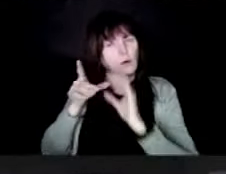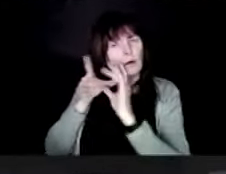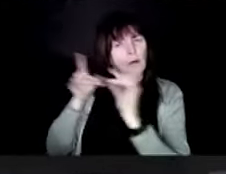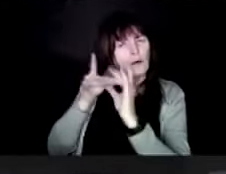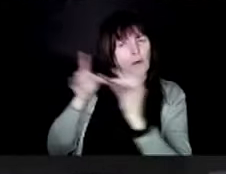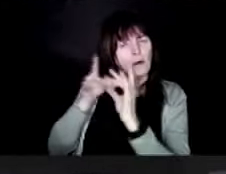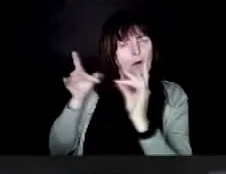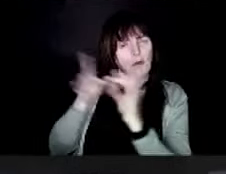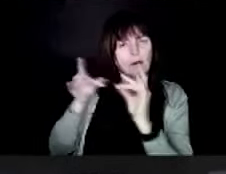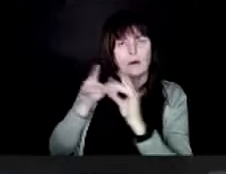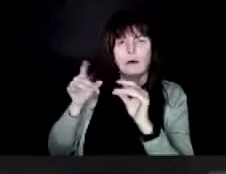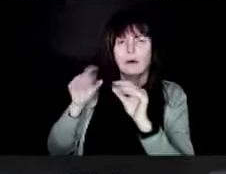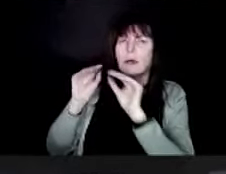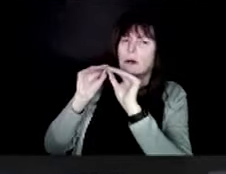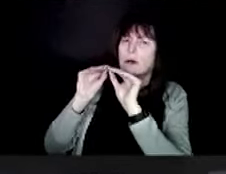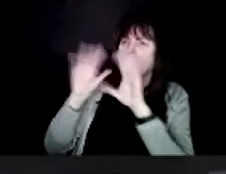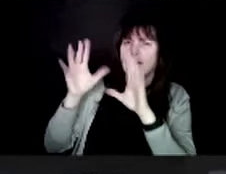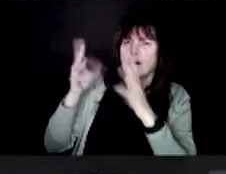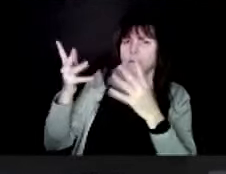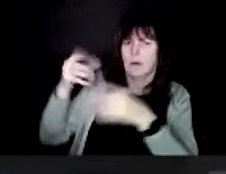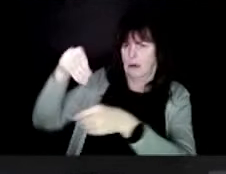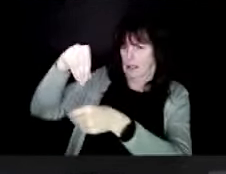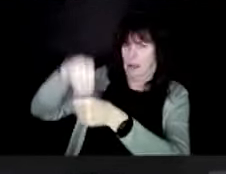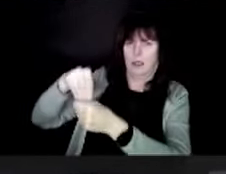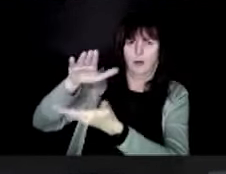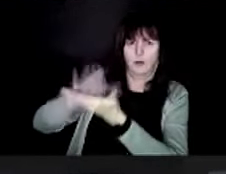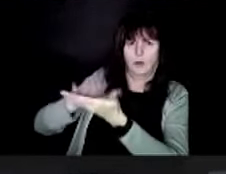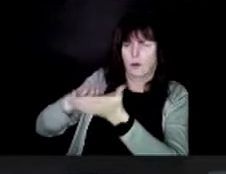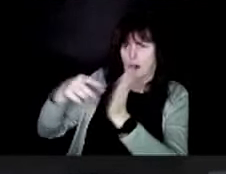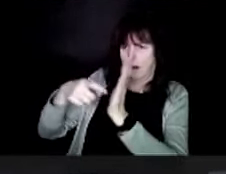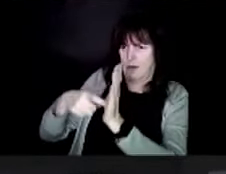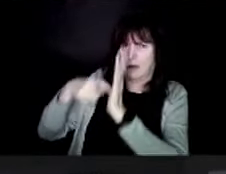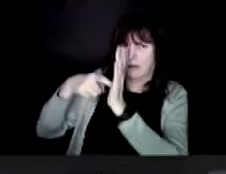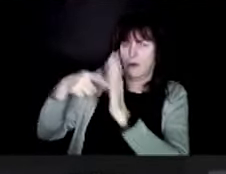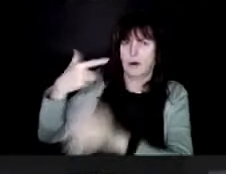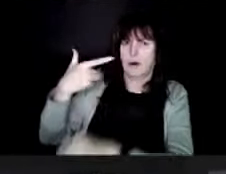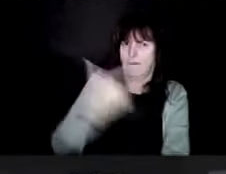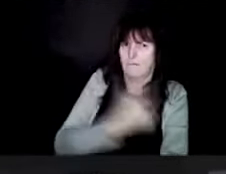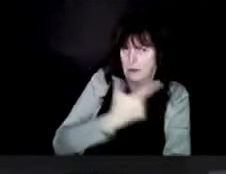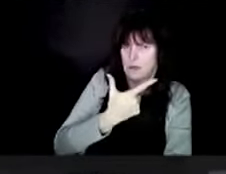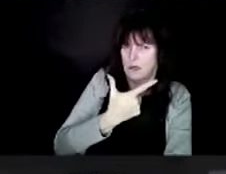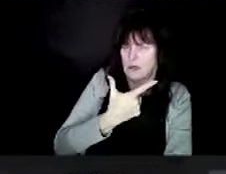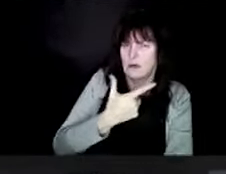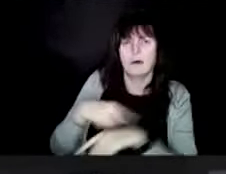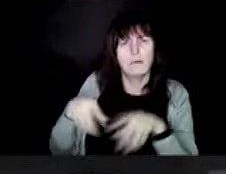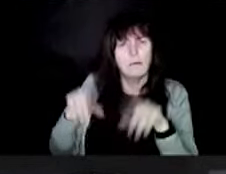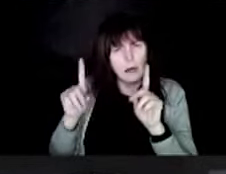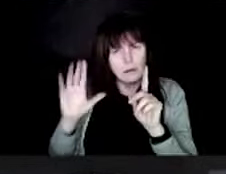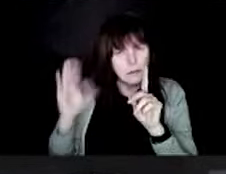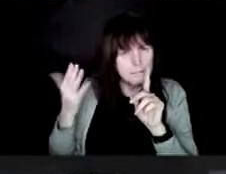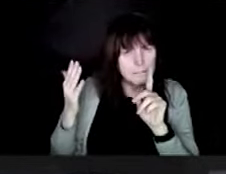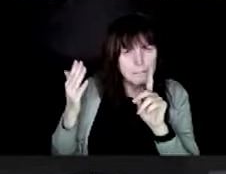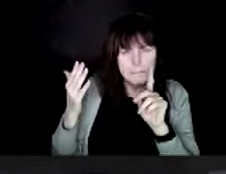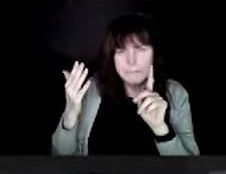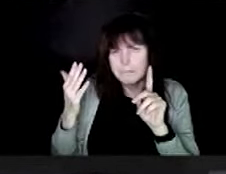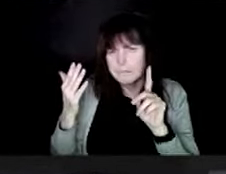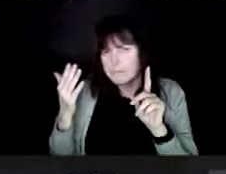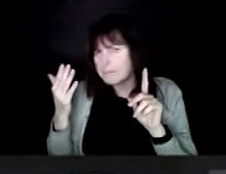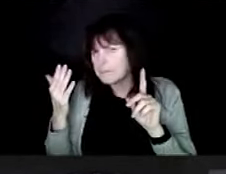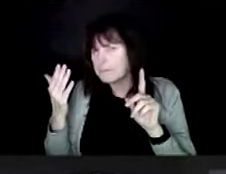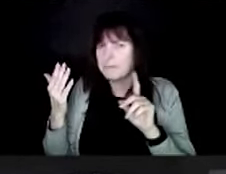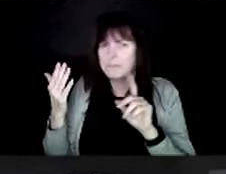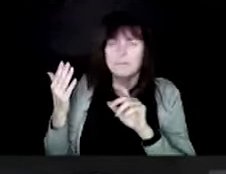schools. The statement issued afterward, though, didn't quite get at the original question. So I wanted to ask you that again, which